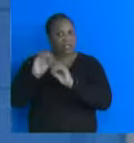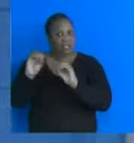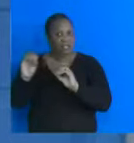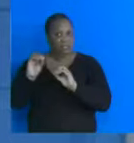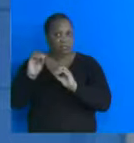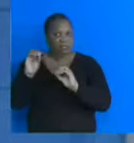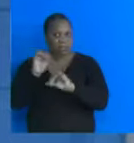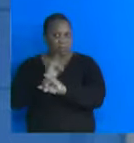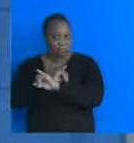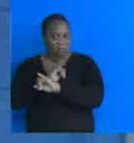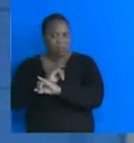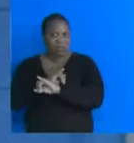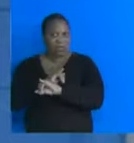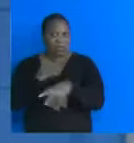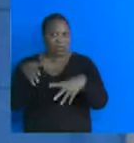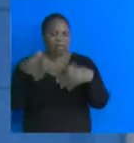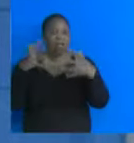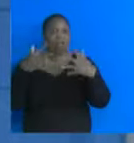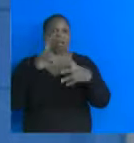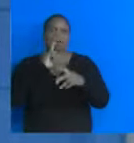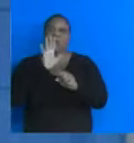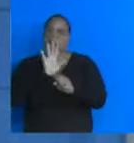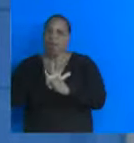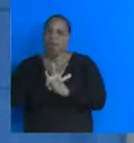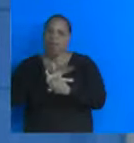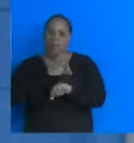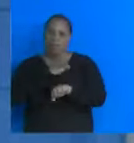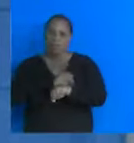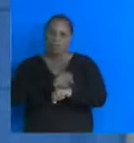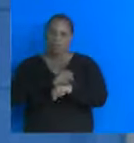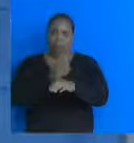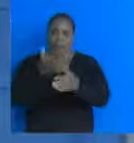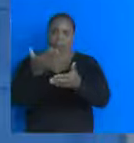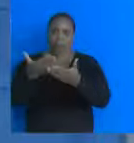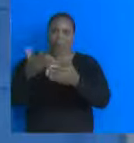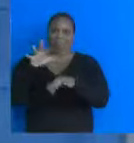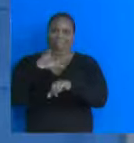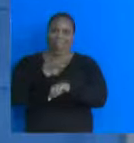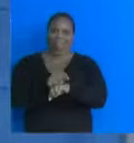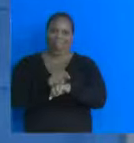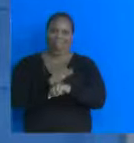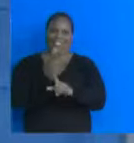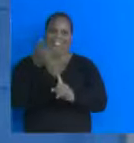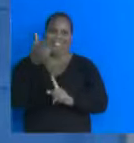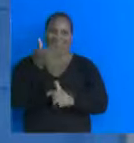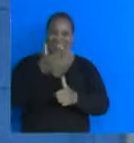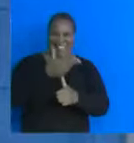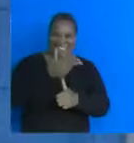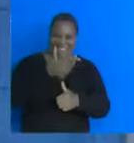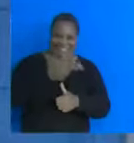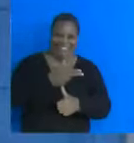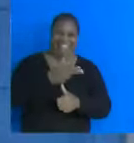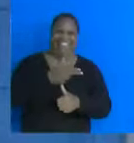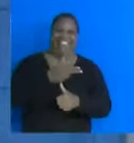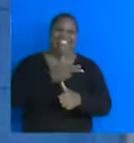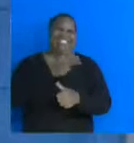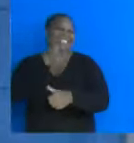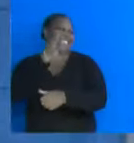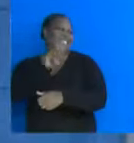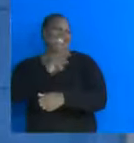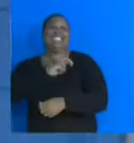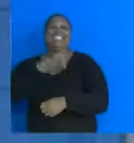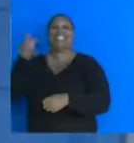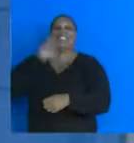must also upload a confirmation of a prepaid booking at a government-authorized hotel to their travel authorization